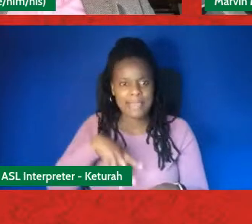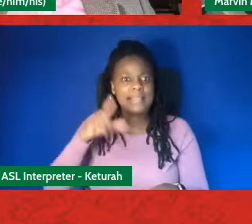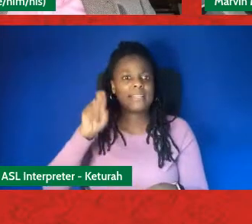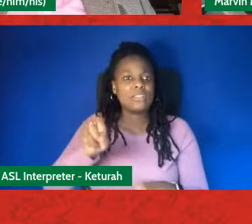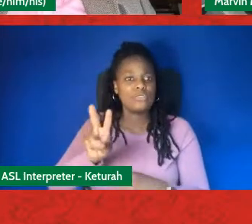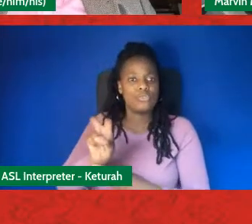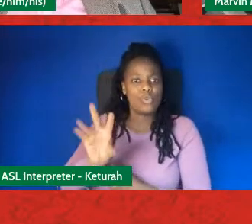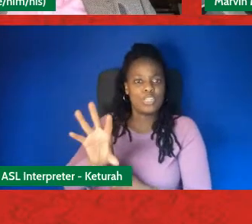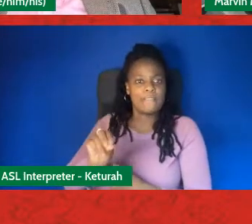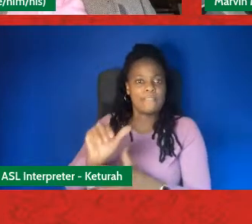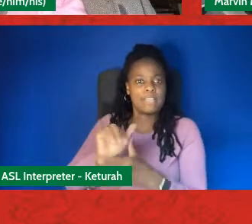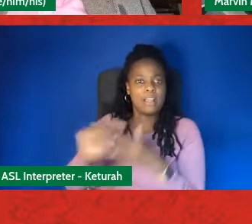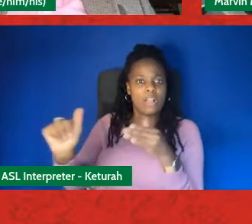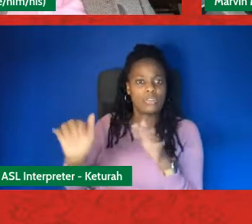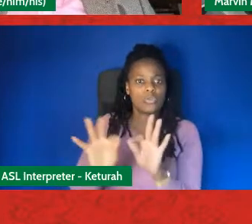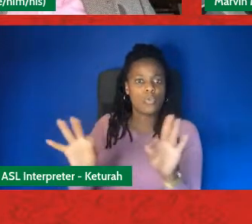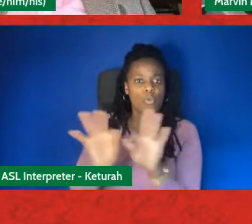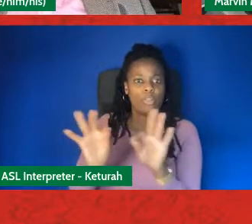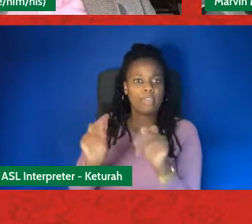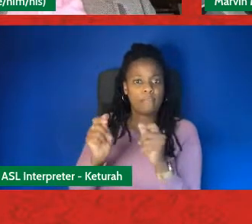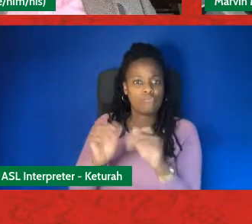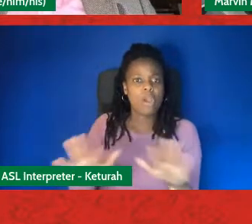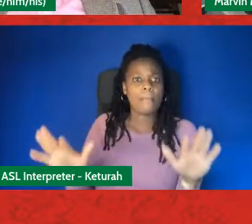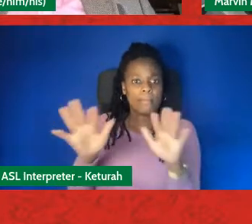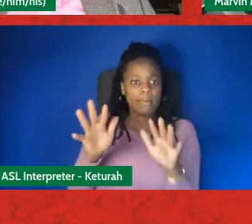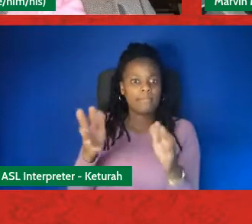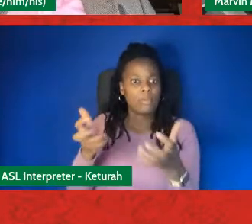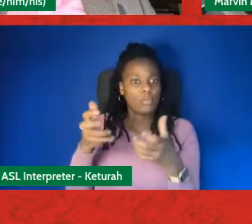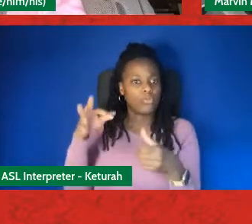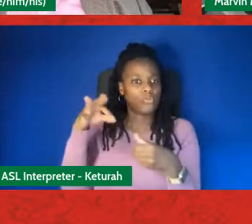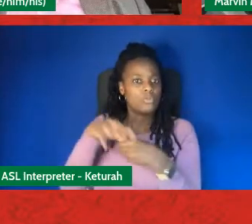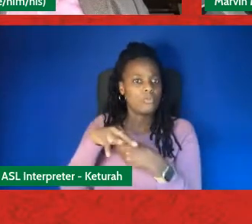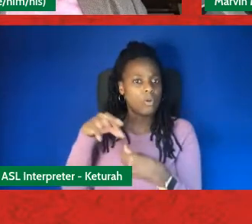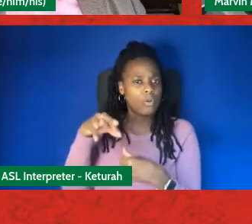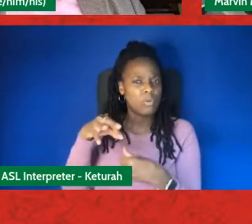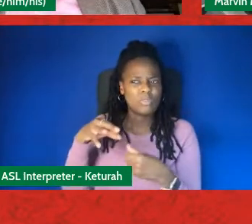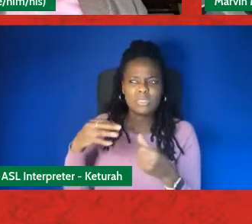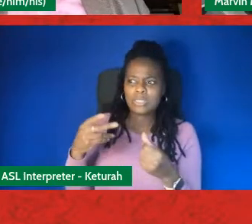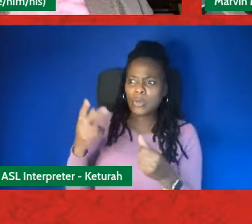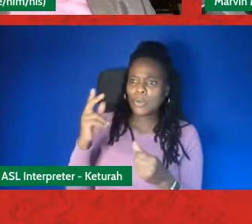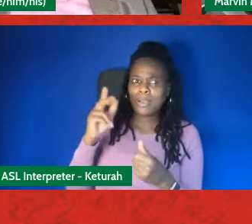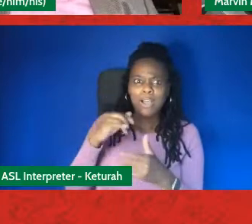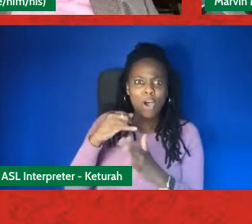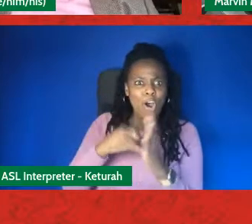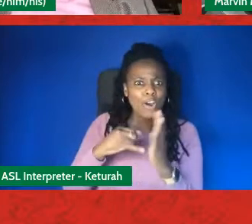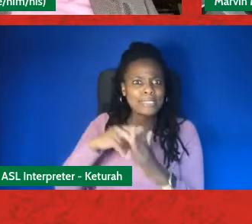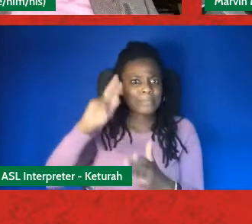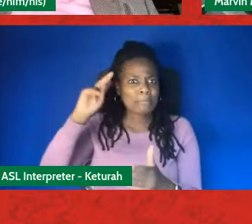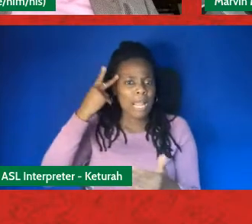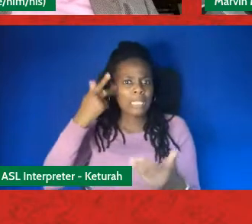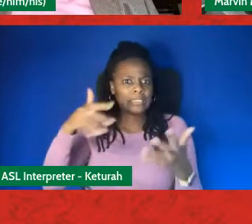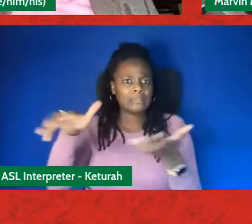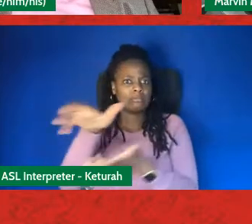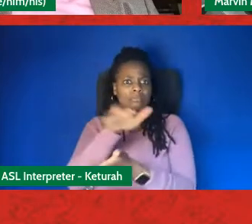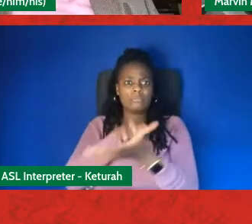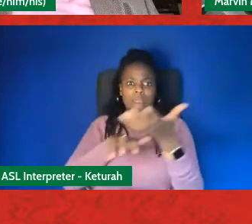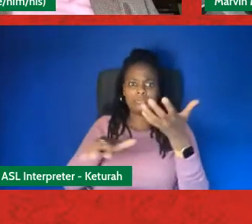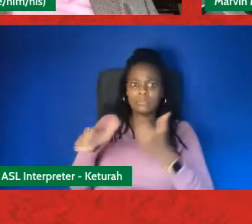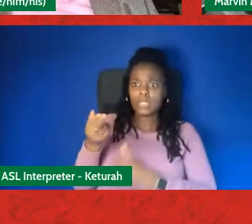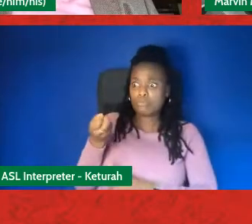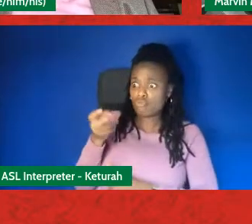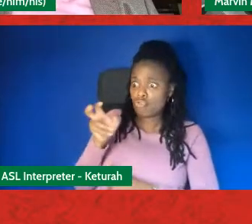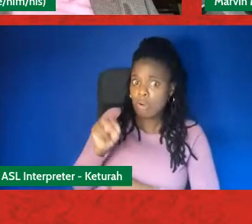so the confluence of the art and the politics, Brown was at the center of it, whether he wanted to be or